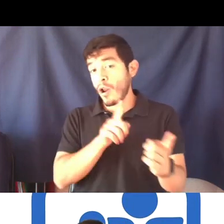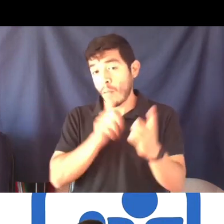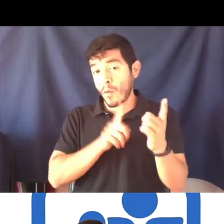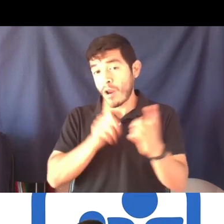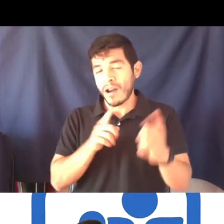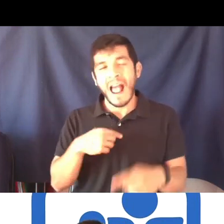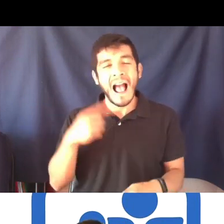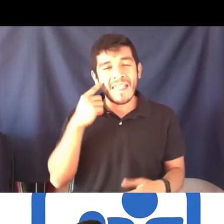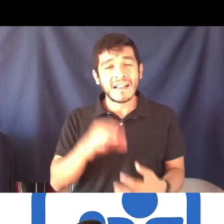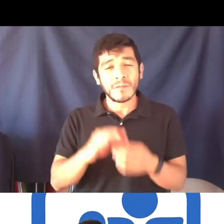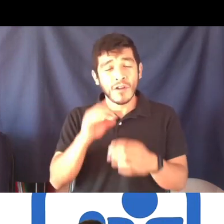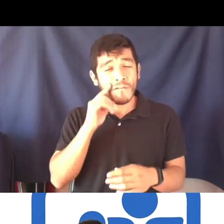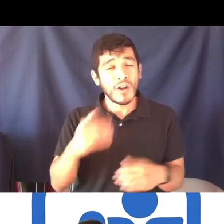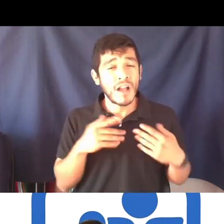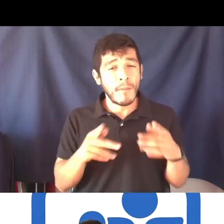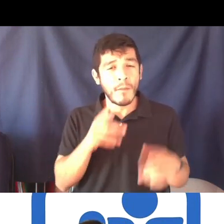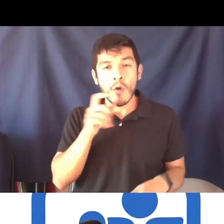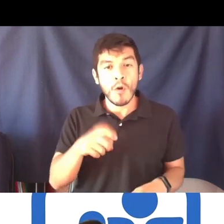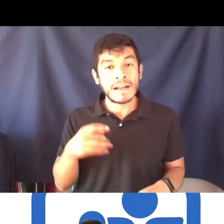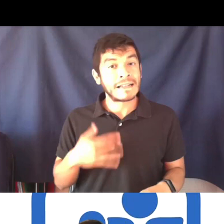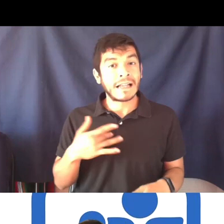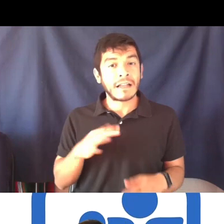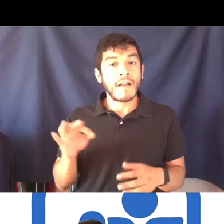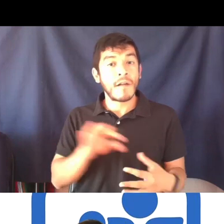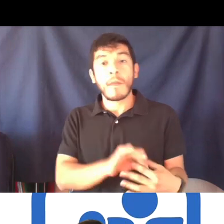young people that need a sense of belonging,